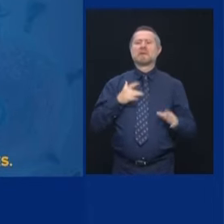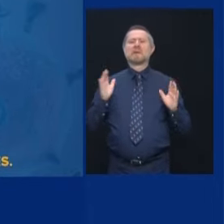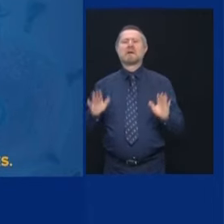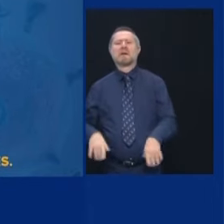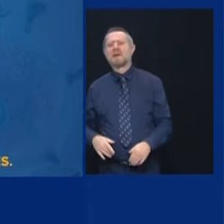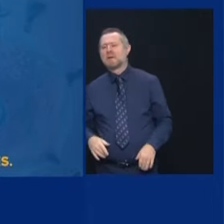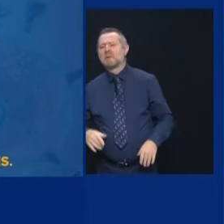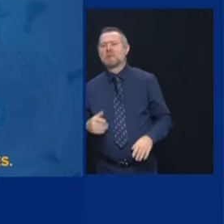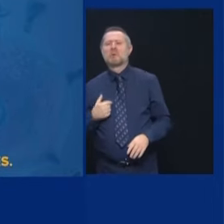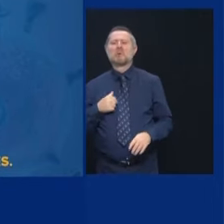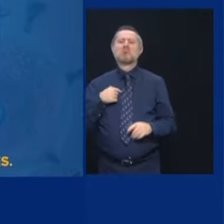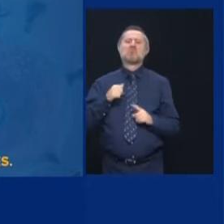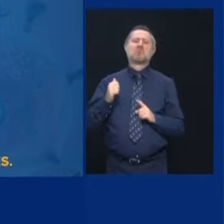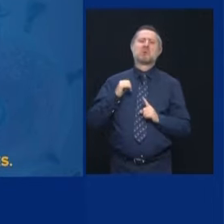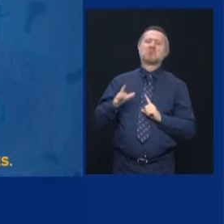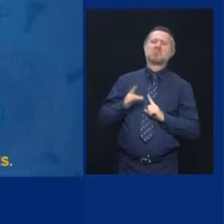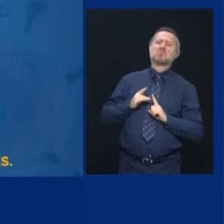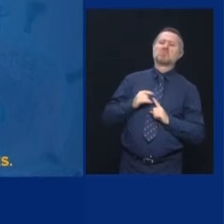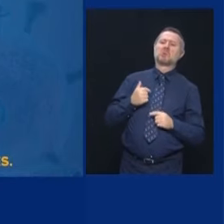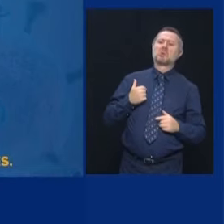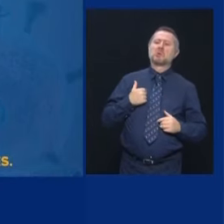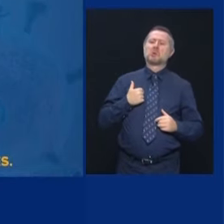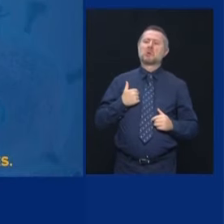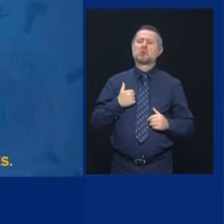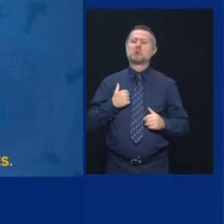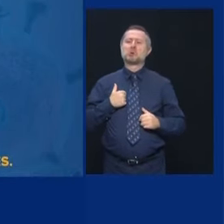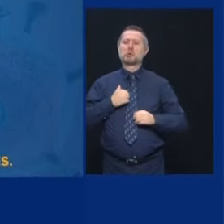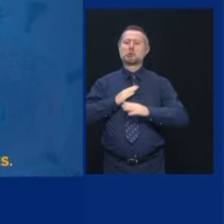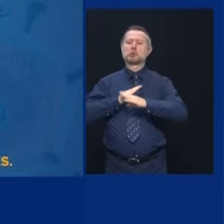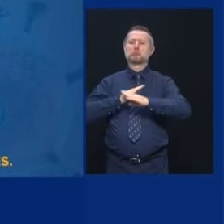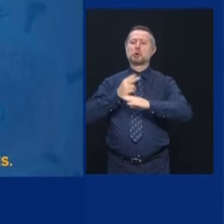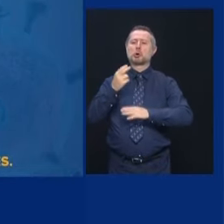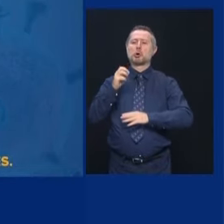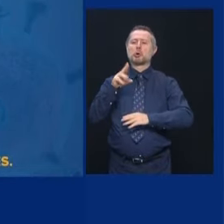which is not true. Some people believe,